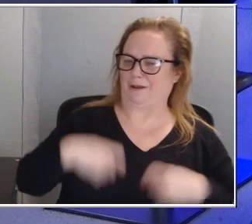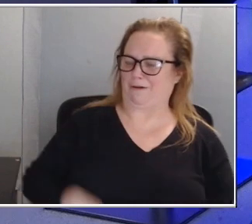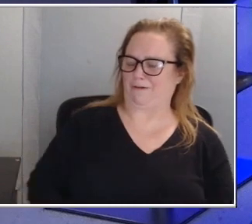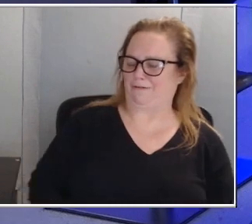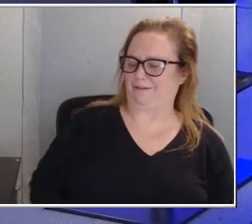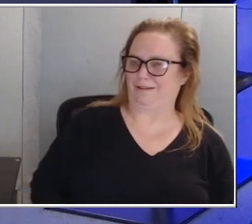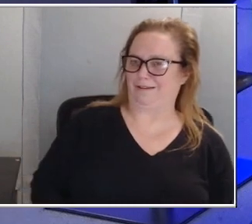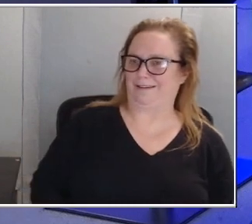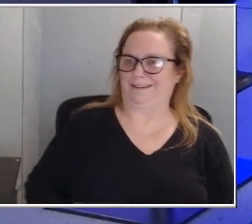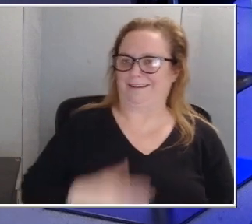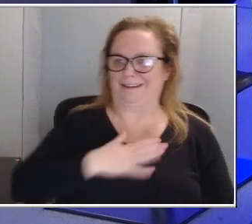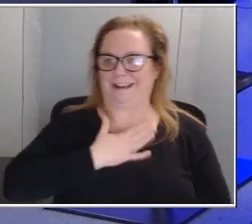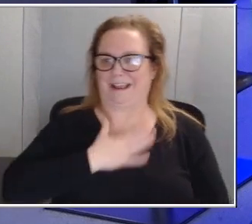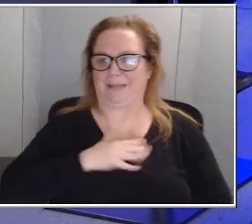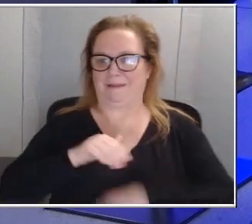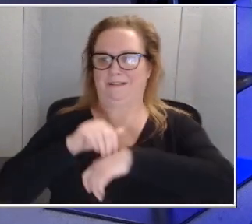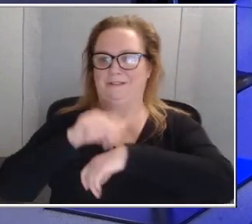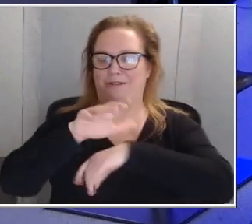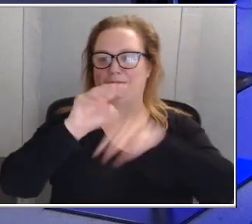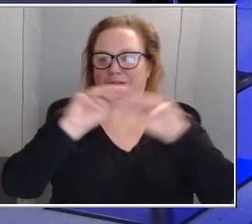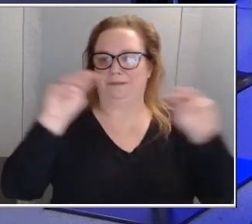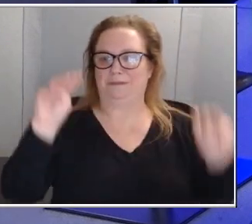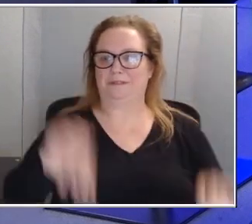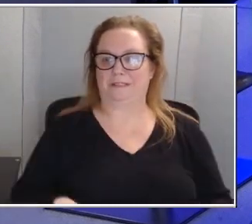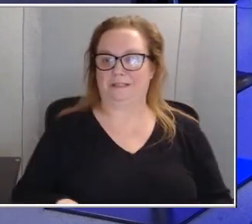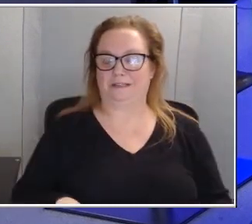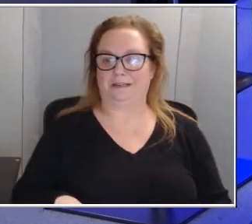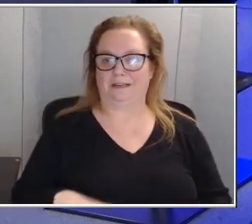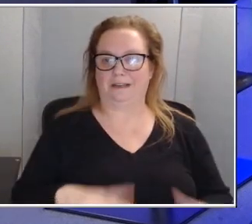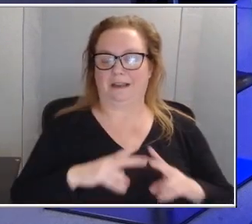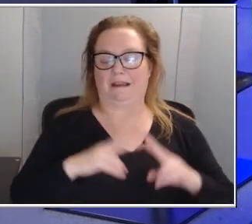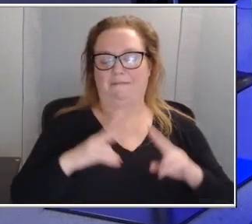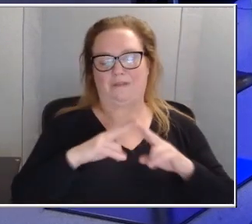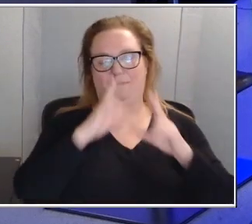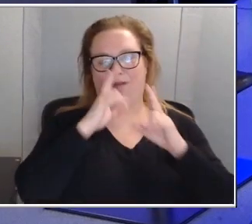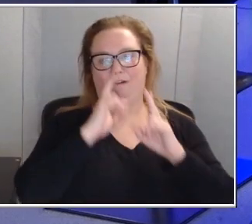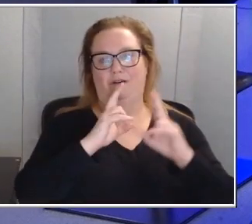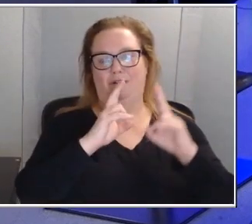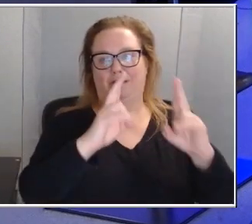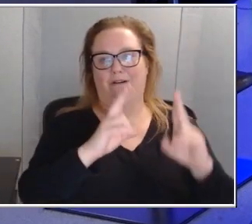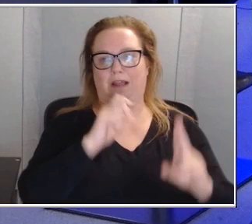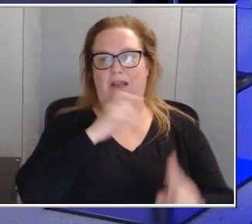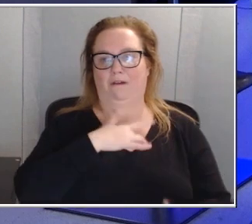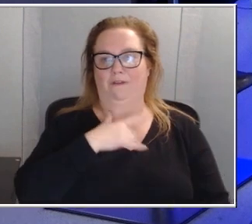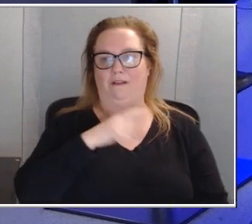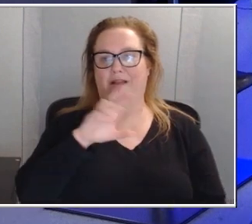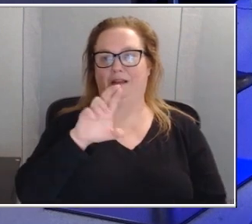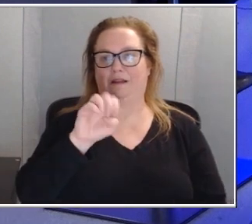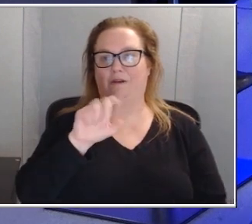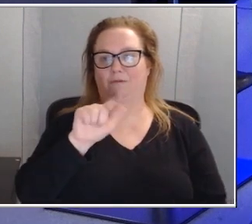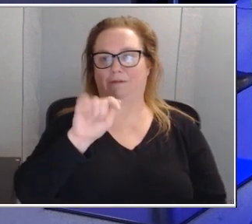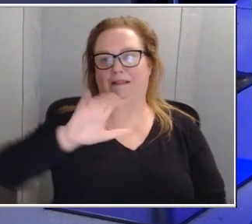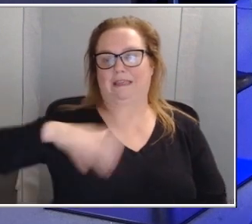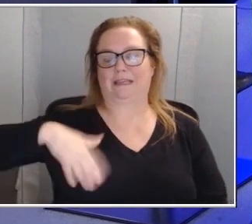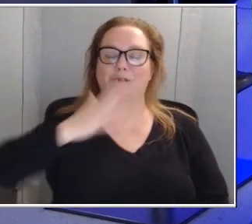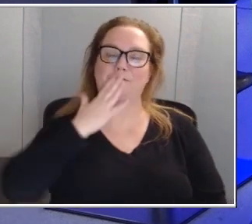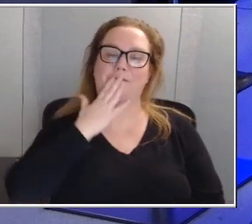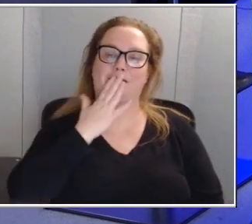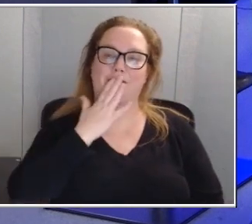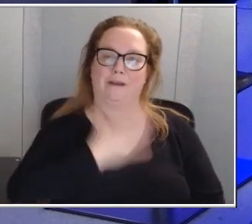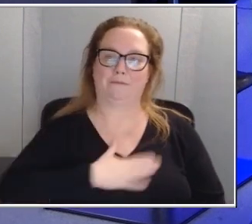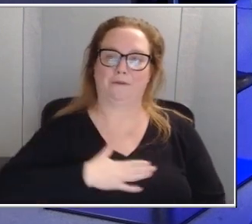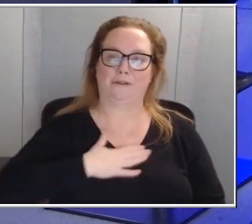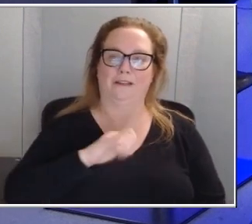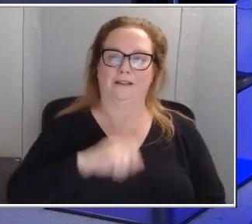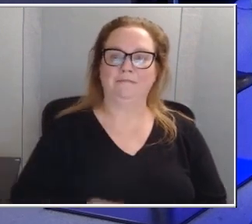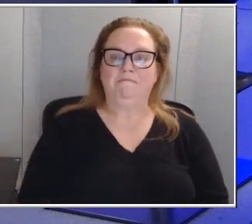No, happy to ship it over to the museum. I'm very honored, and I don't feel like a relic yet. And thank you guys. I appreciate that a lot. Thank